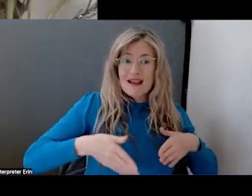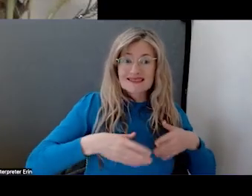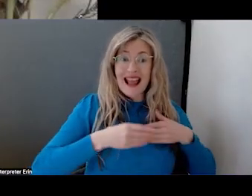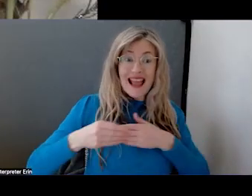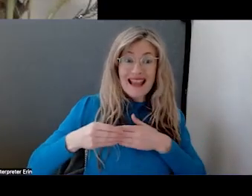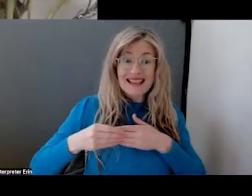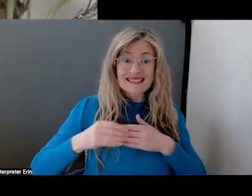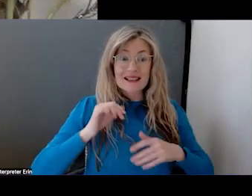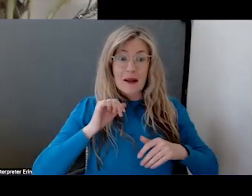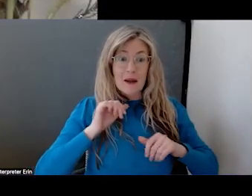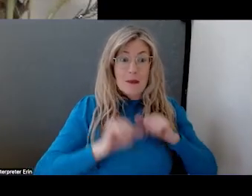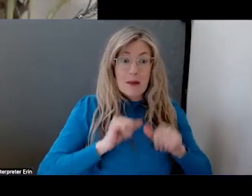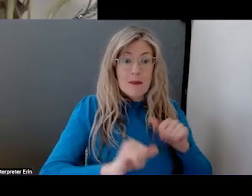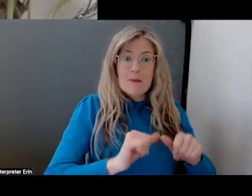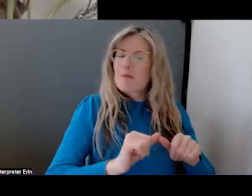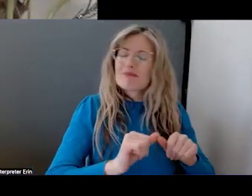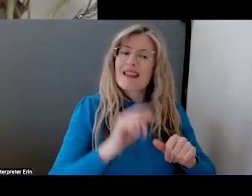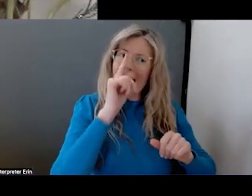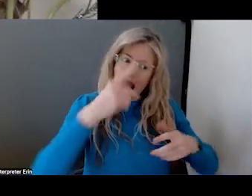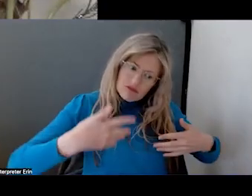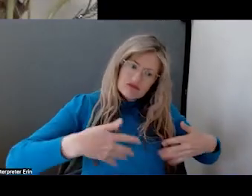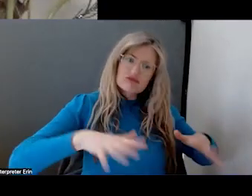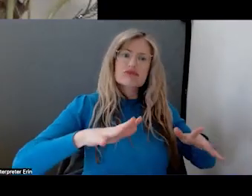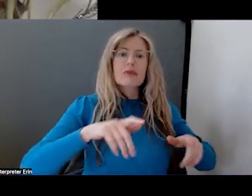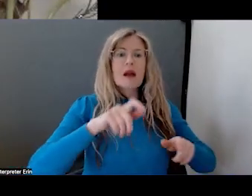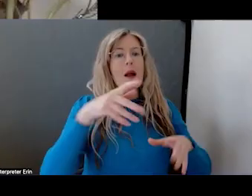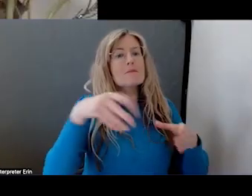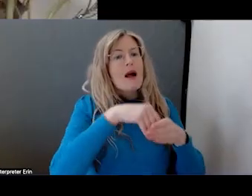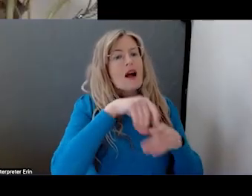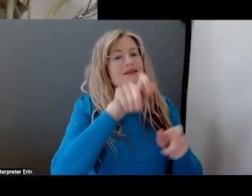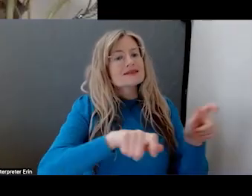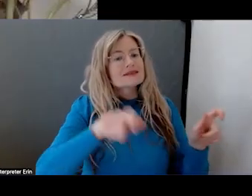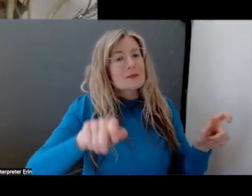be more participant led. And also,